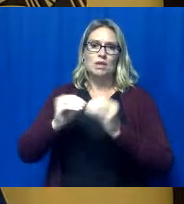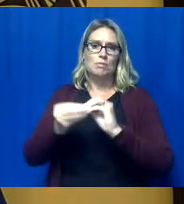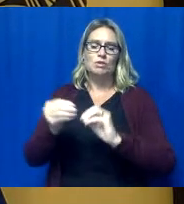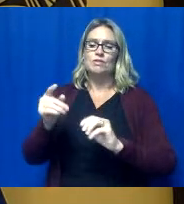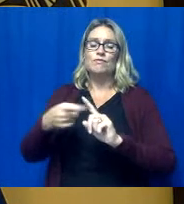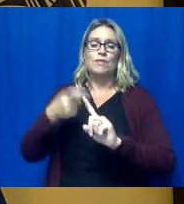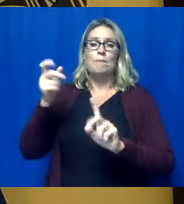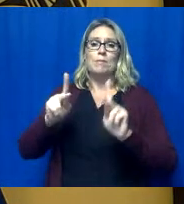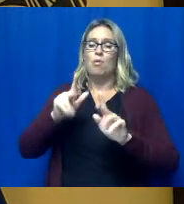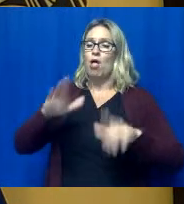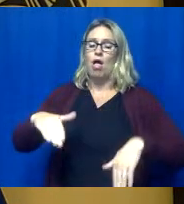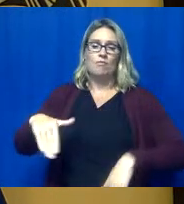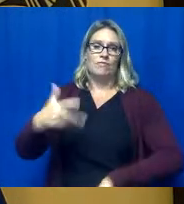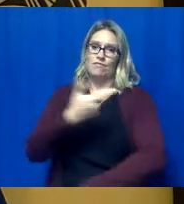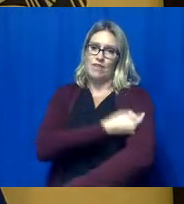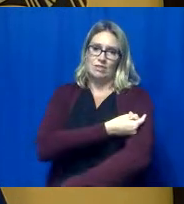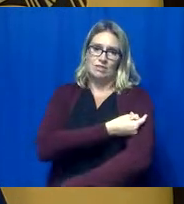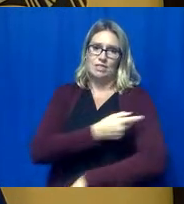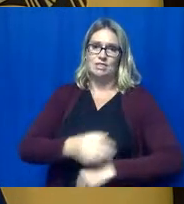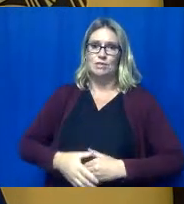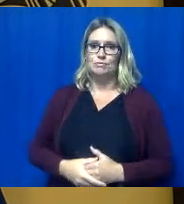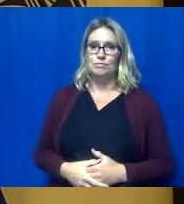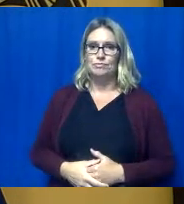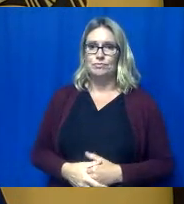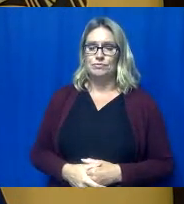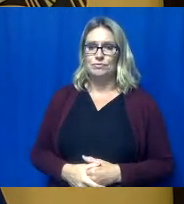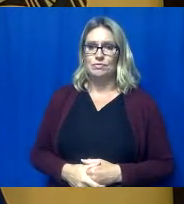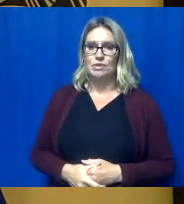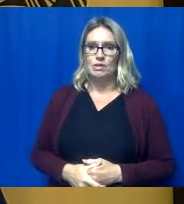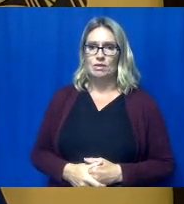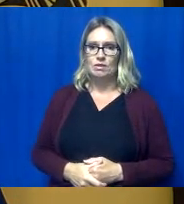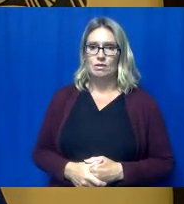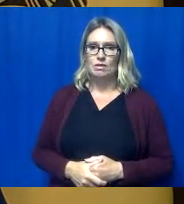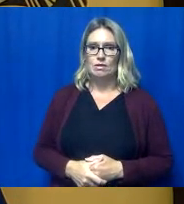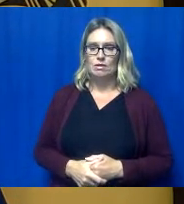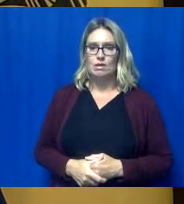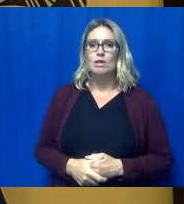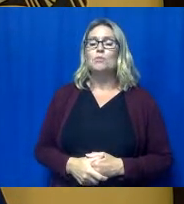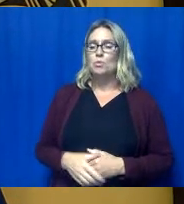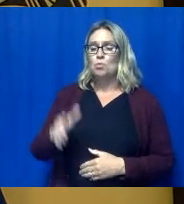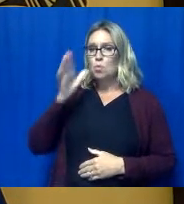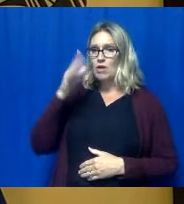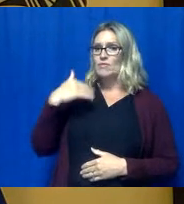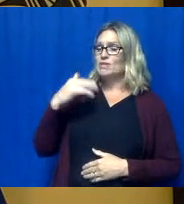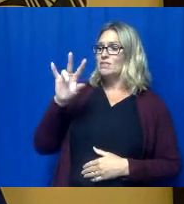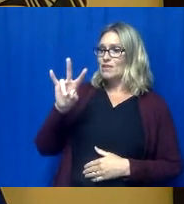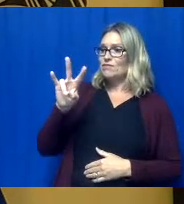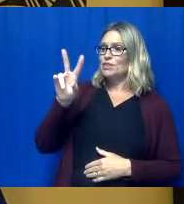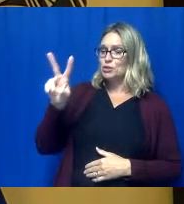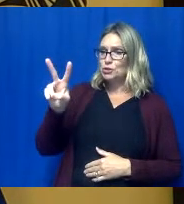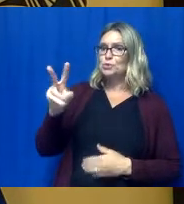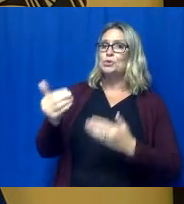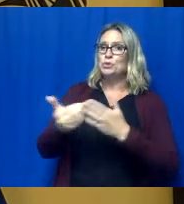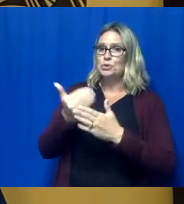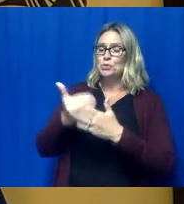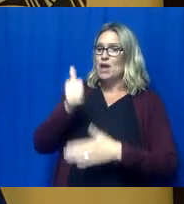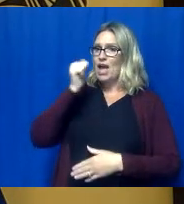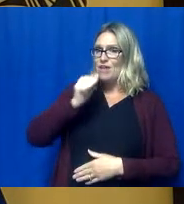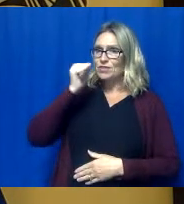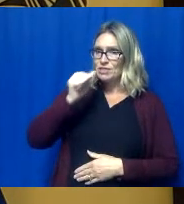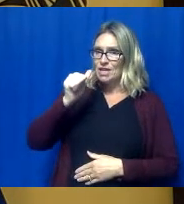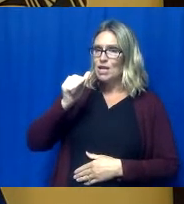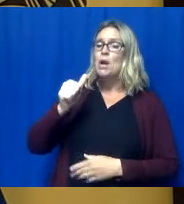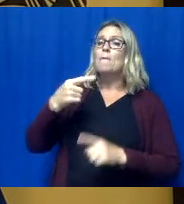this current pace, by next week, we will be averaging up to 72 new infections each day, with an additional increase in severe illness